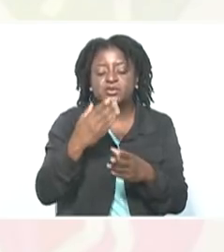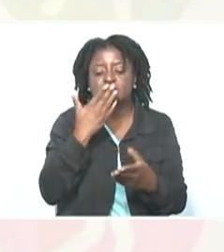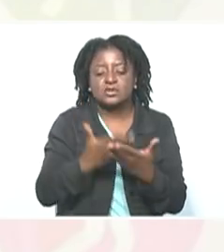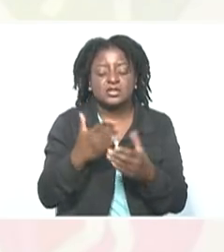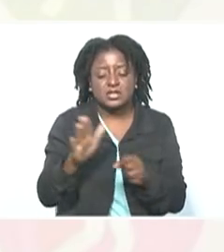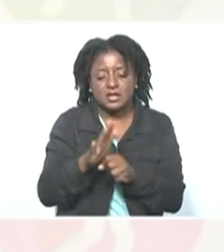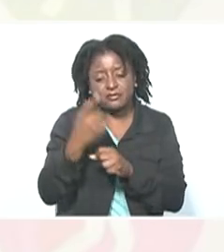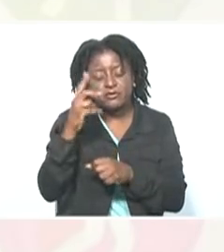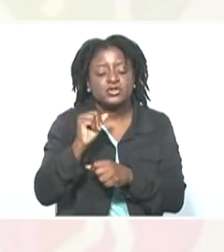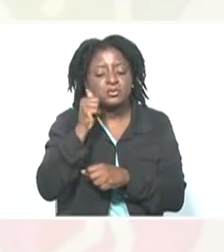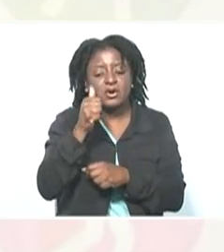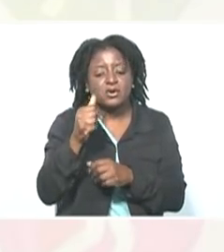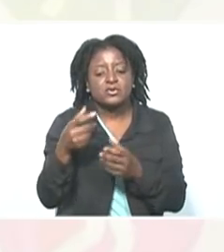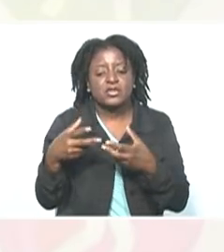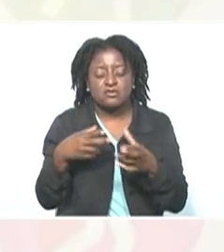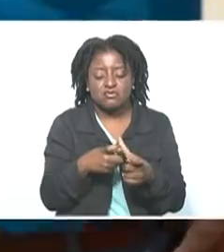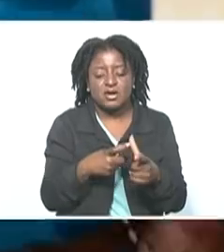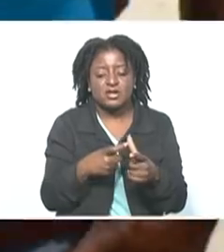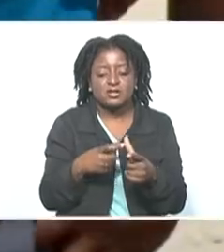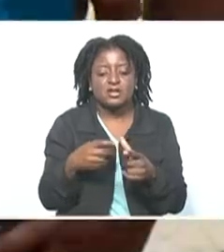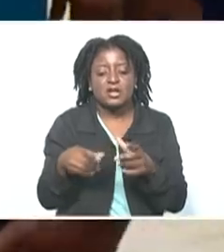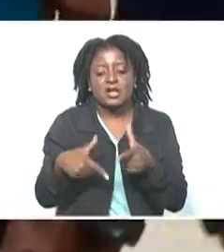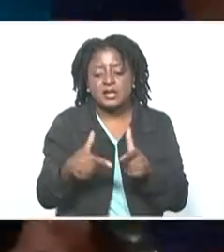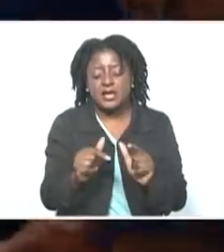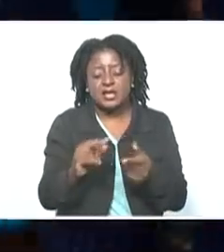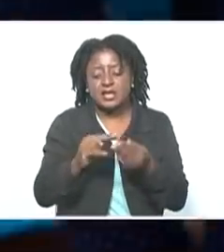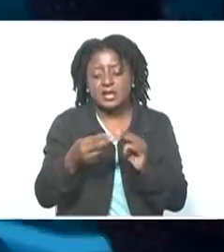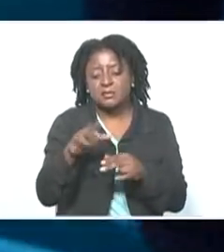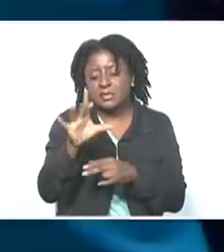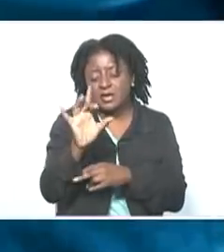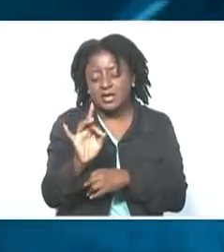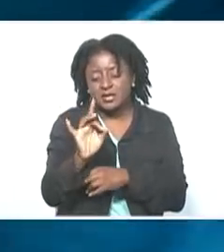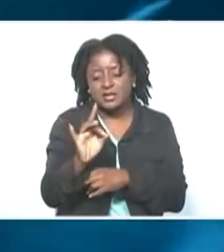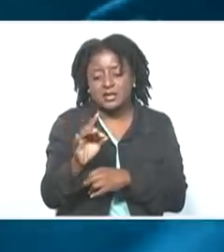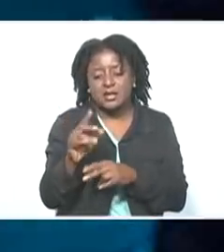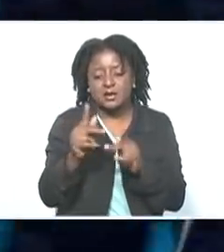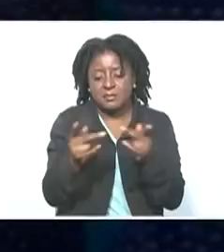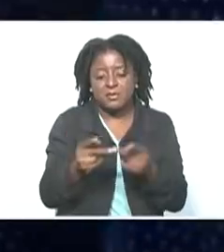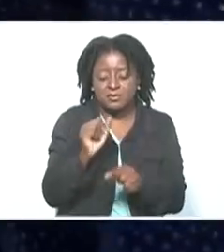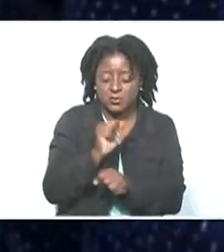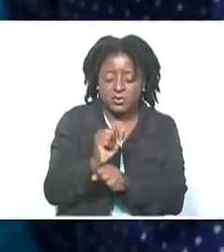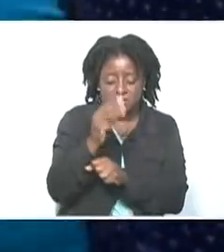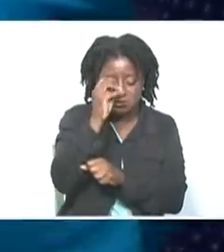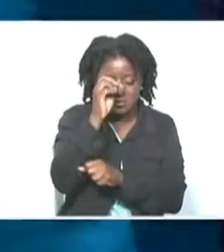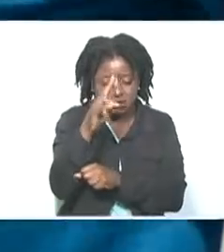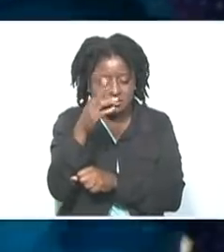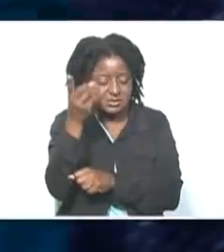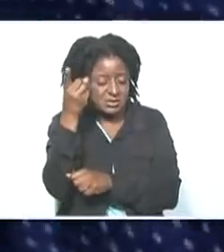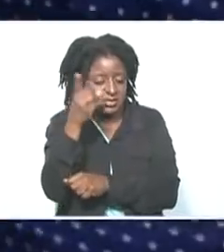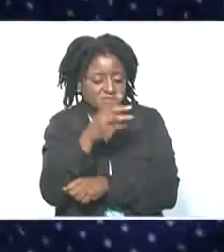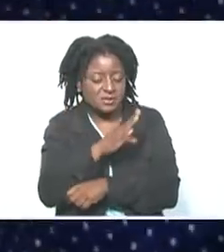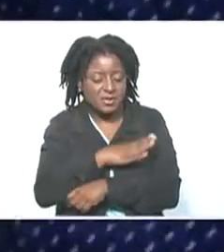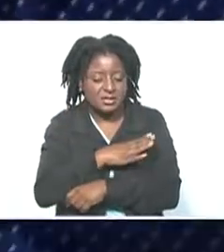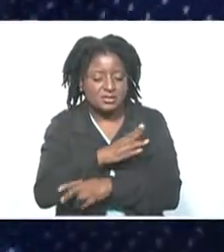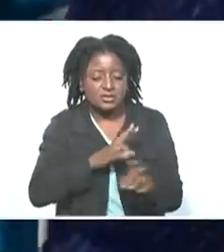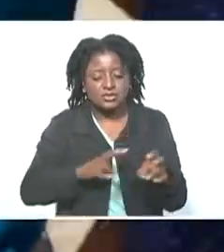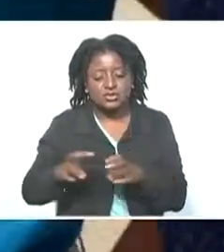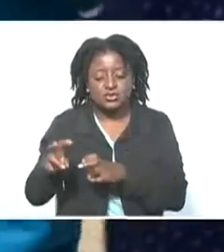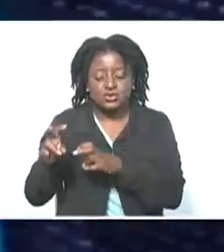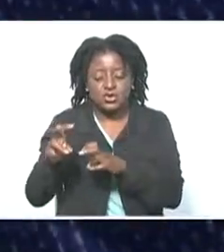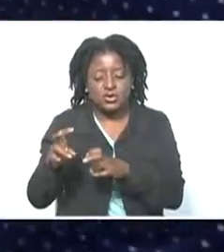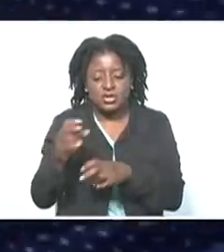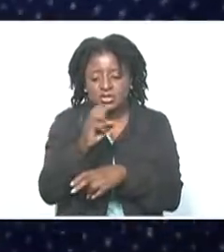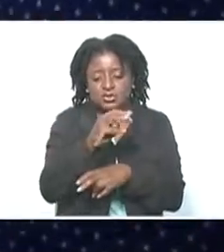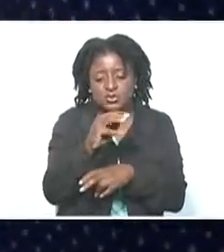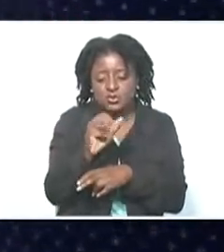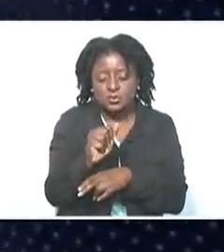again run out of lane number 8. Public Works Minister, the Honourable Desmond Bannister, recently touring the Exuma mainland doing assessments.